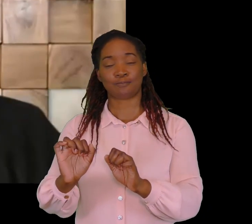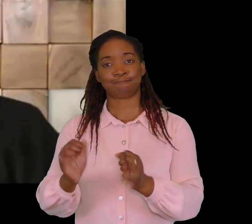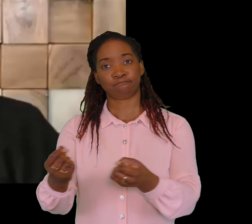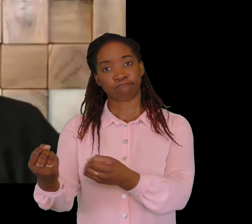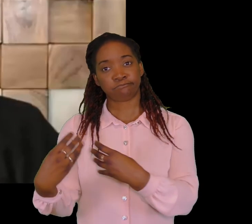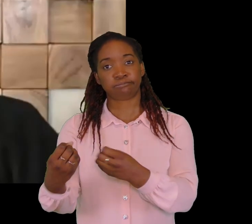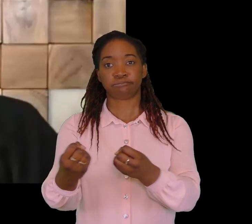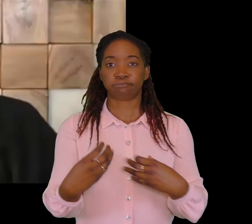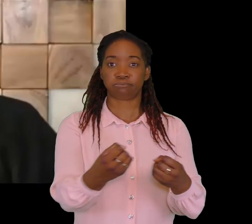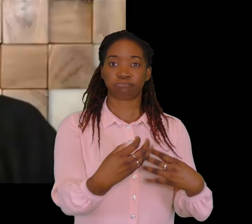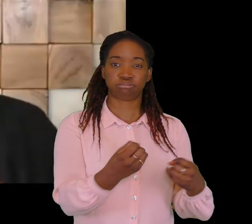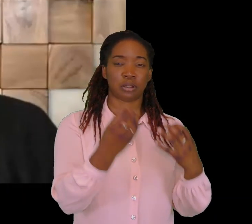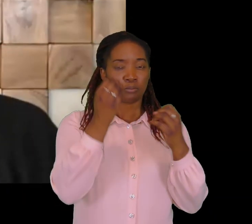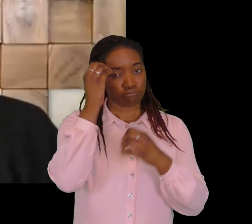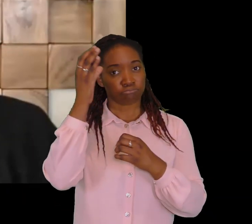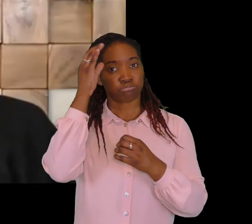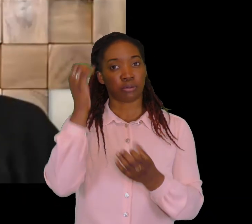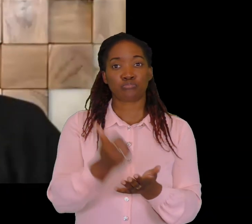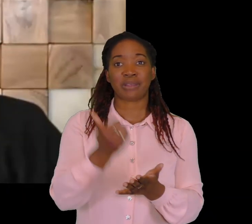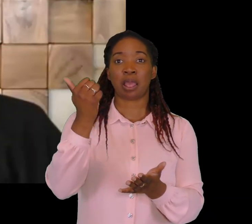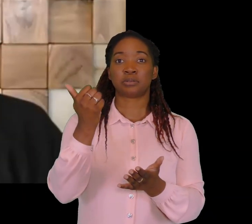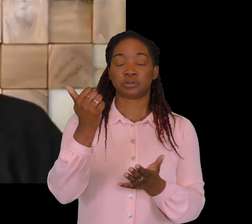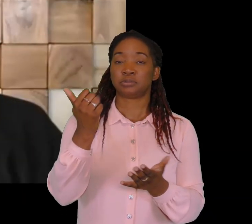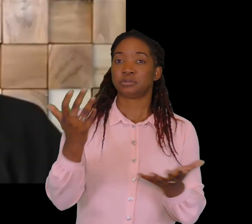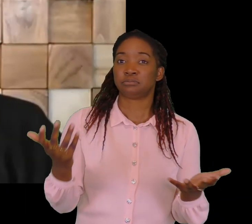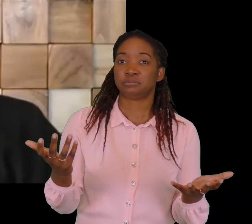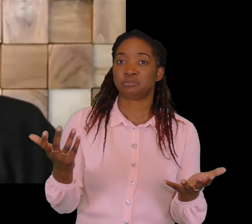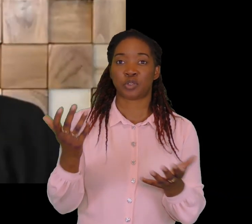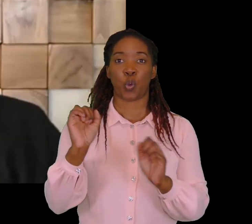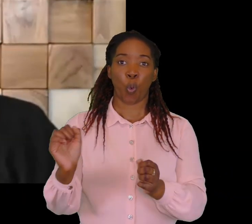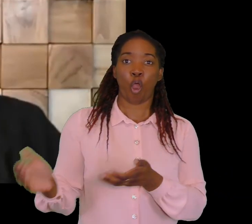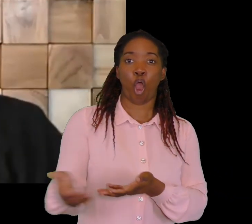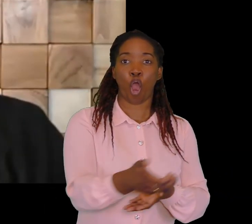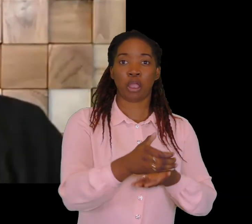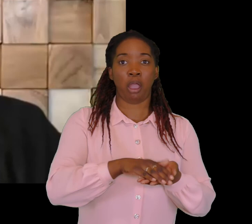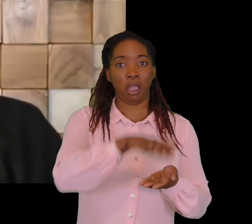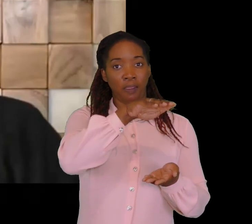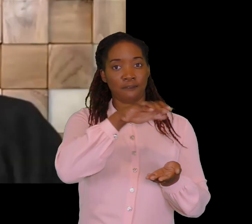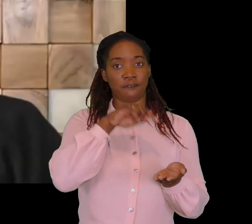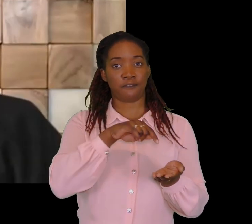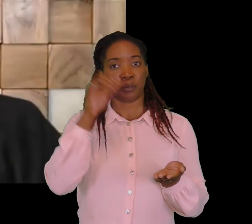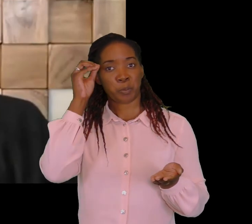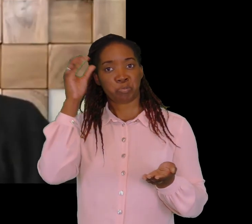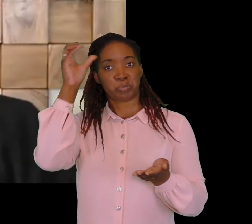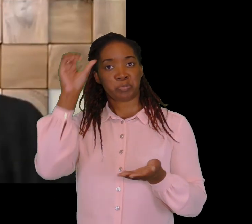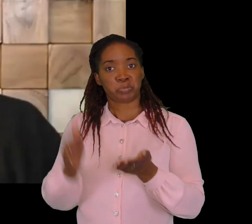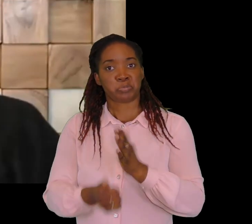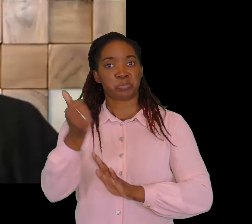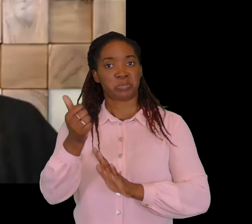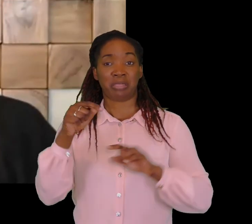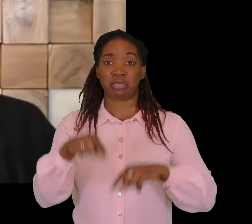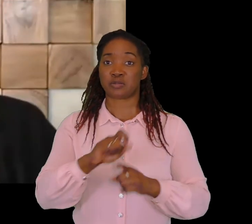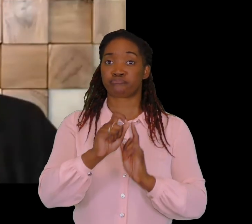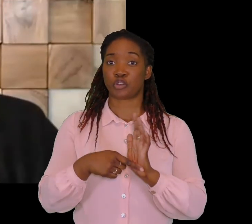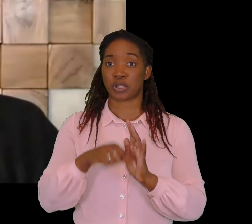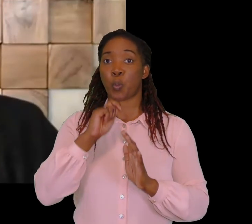sharing your brilliance, your knowledge, your archives, your expertise. This project, it will be